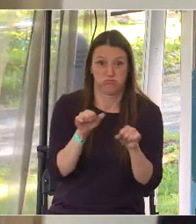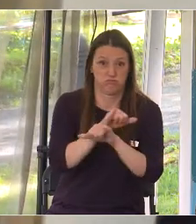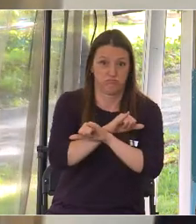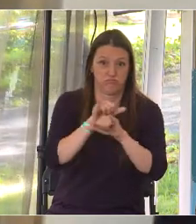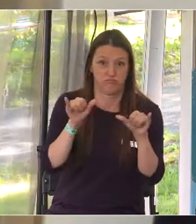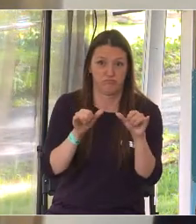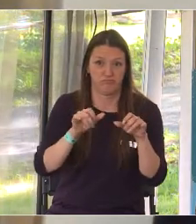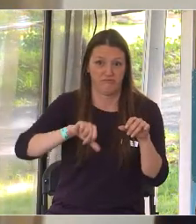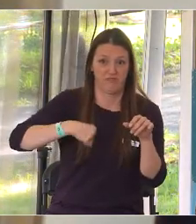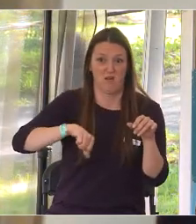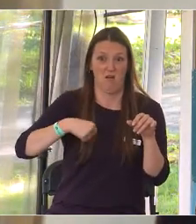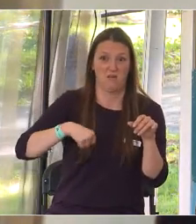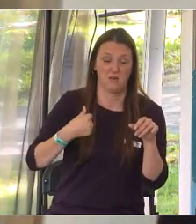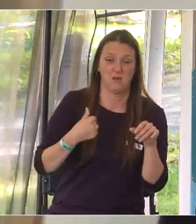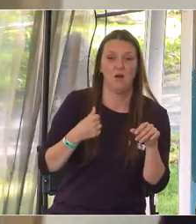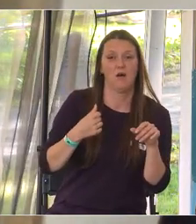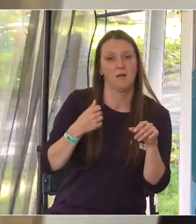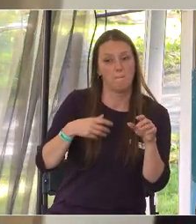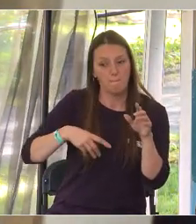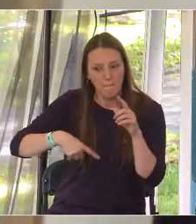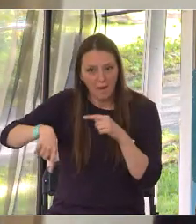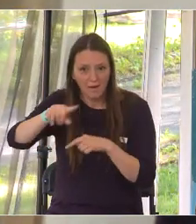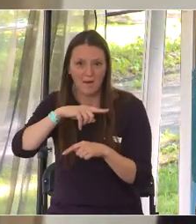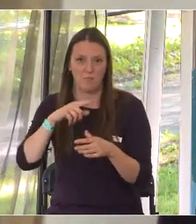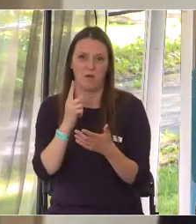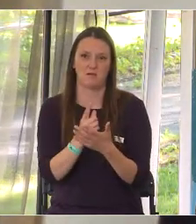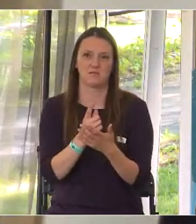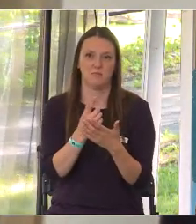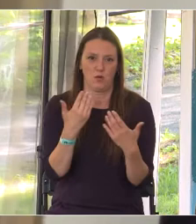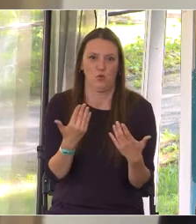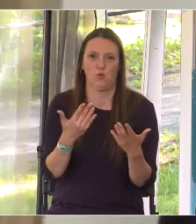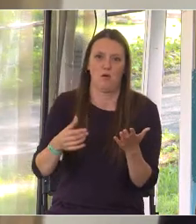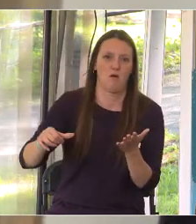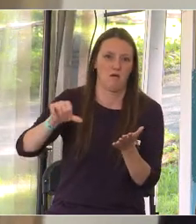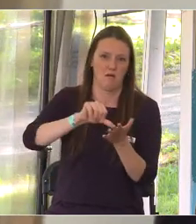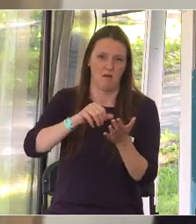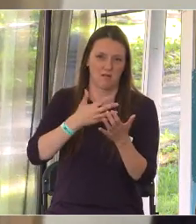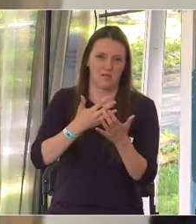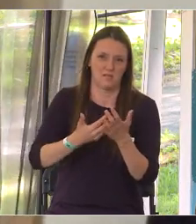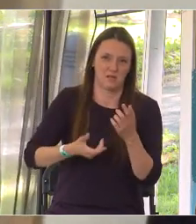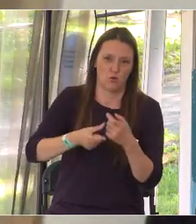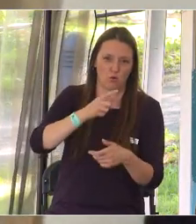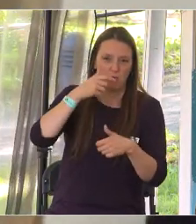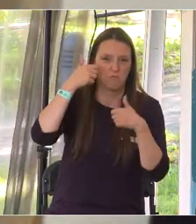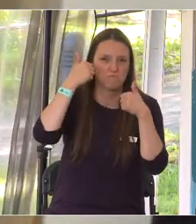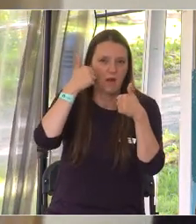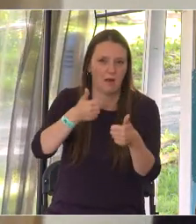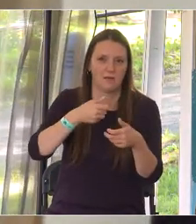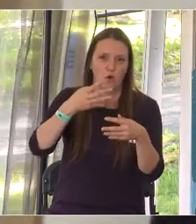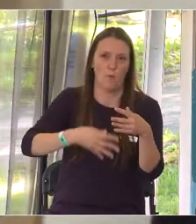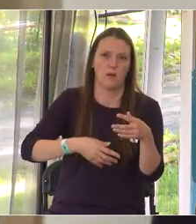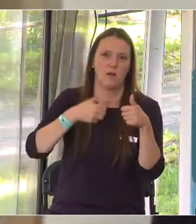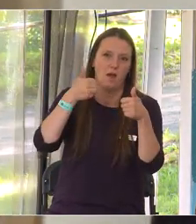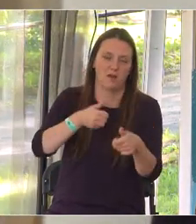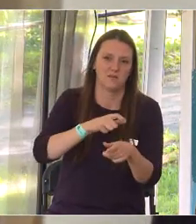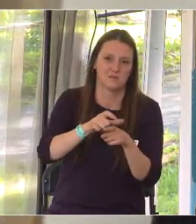And we need to take the back to this guy is through policy, it's through people engaging themselves. I'm not sure that it